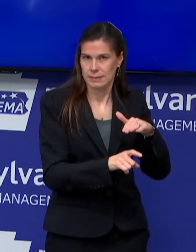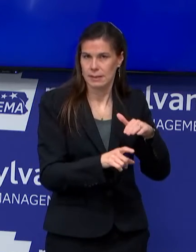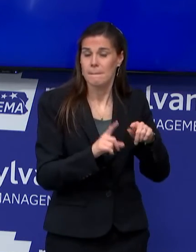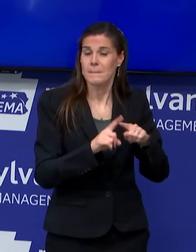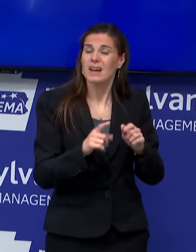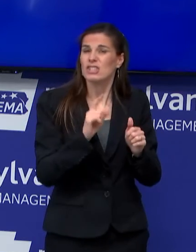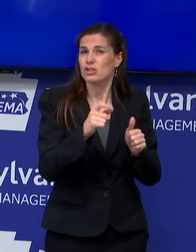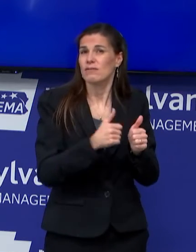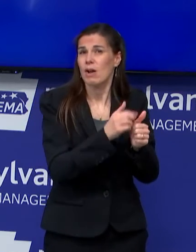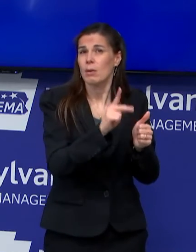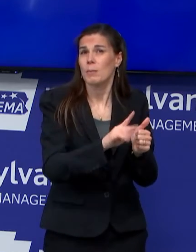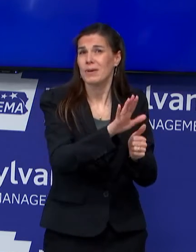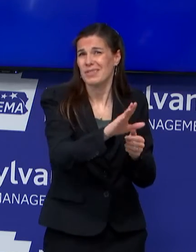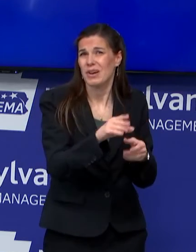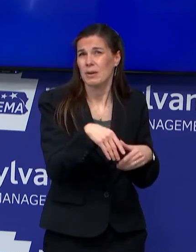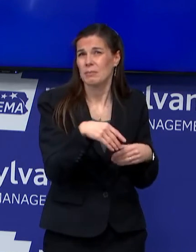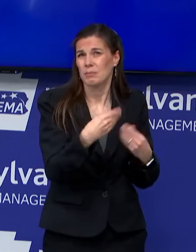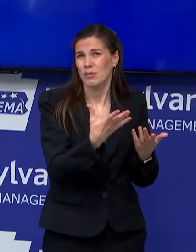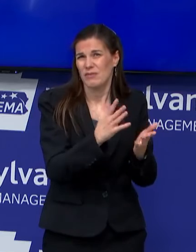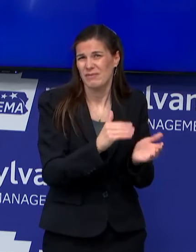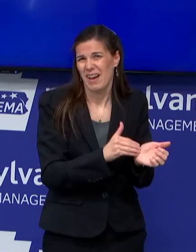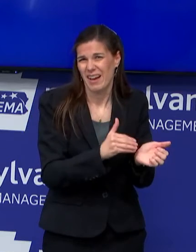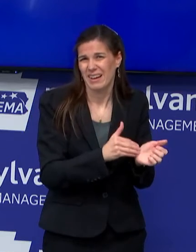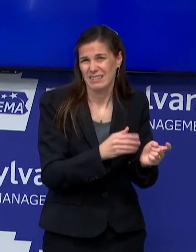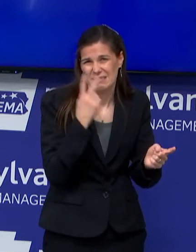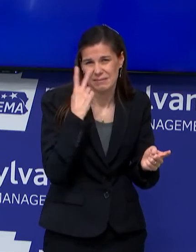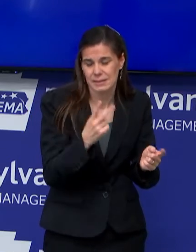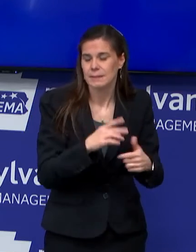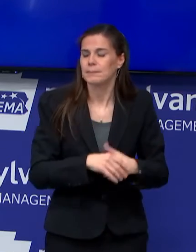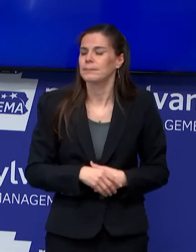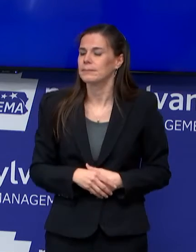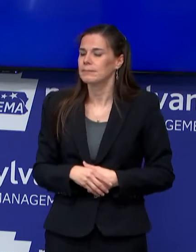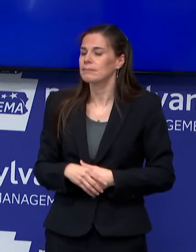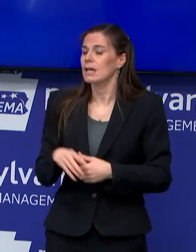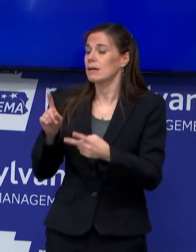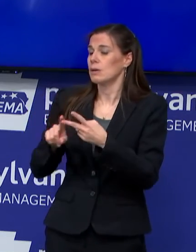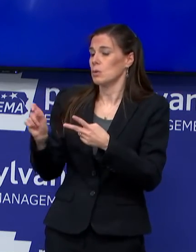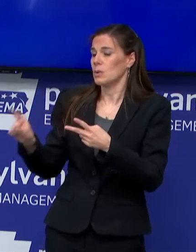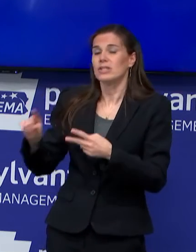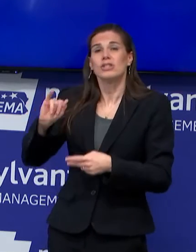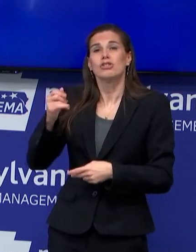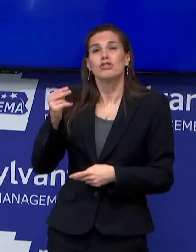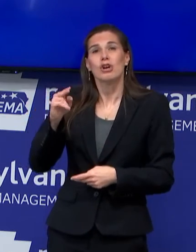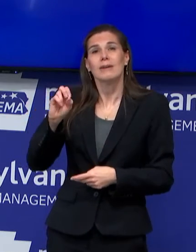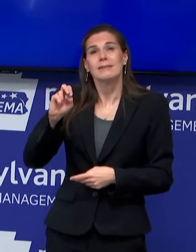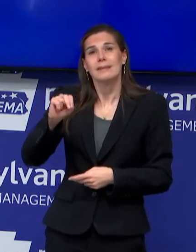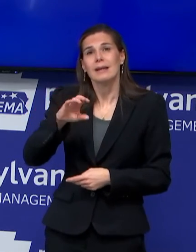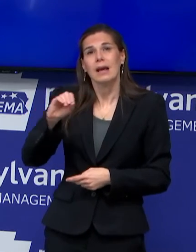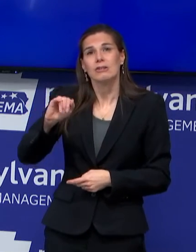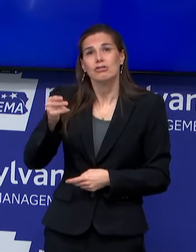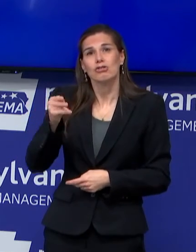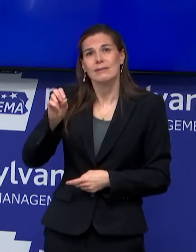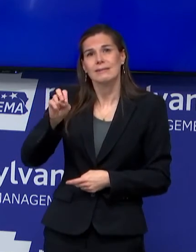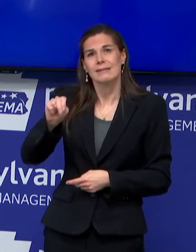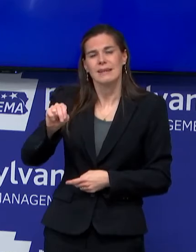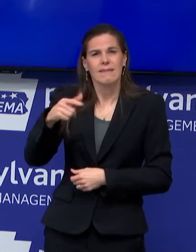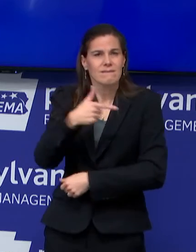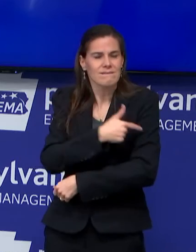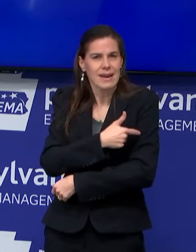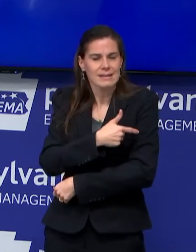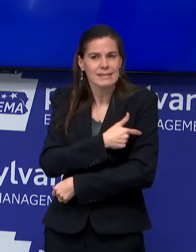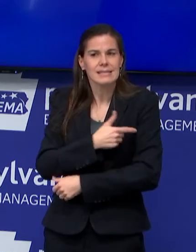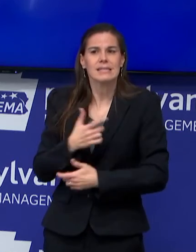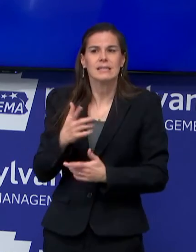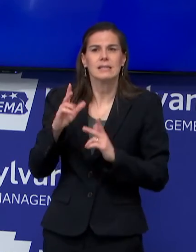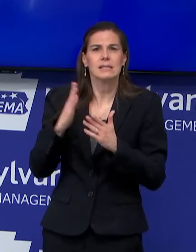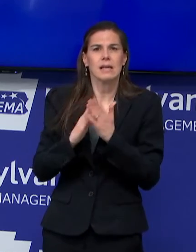just because the Johnson & Johnson vaccine is something that a lot of people are talking about, and we would love to dispel any hesitation